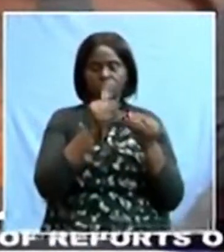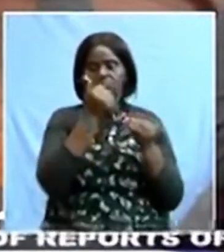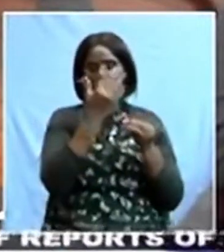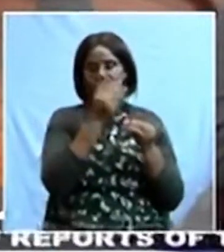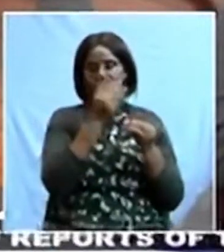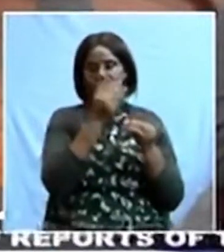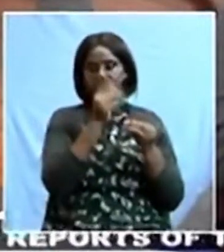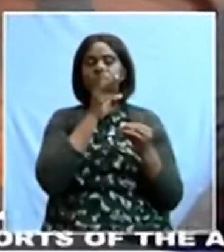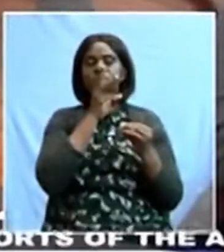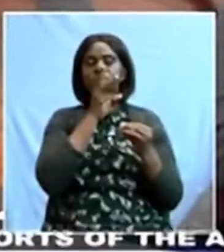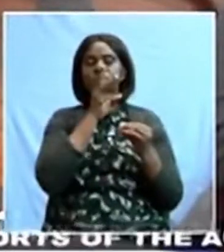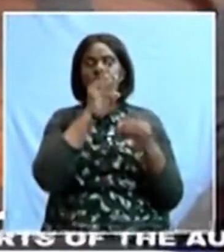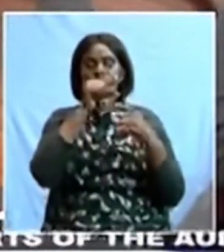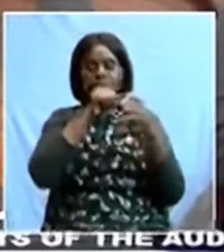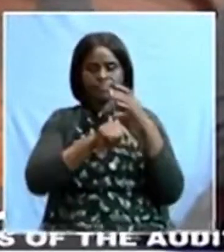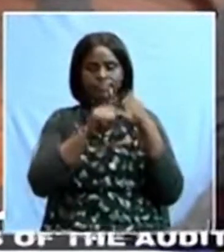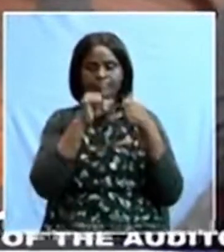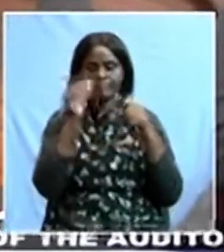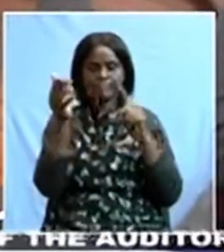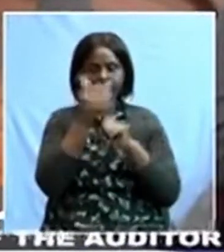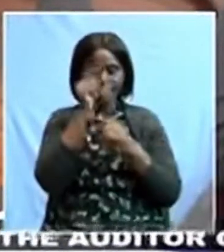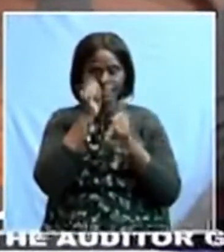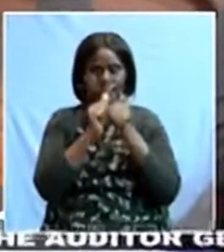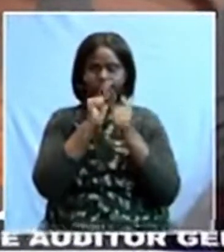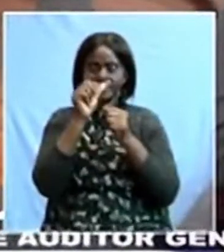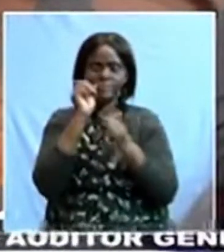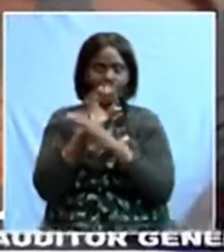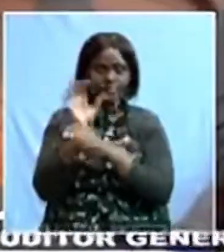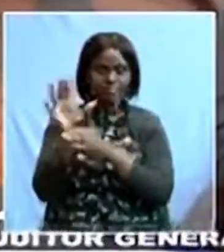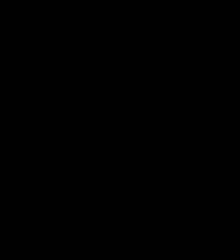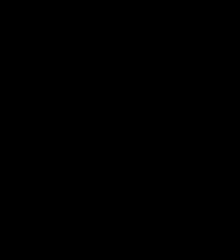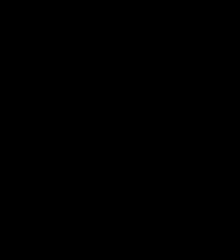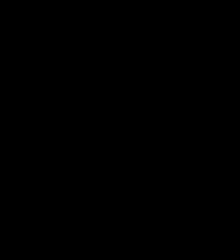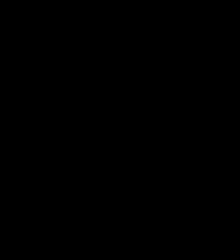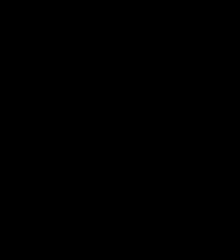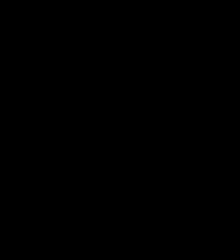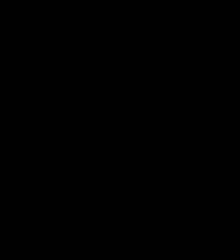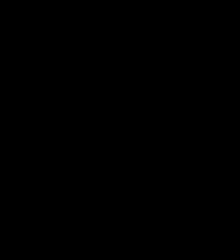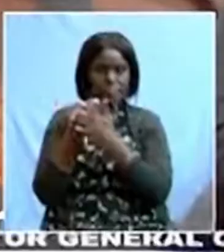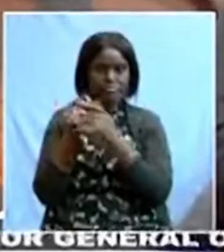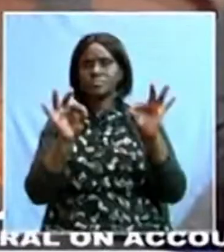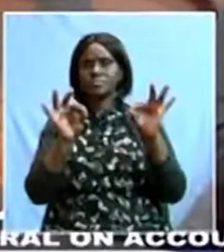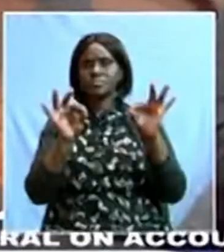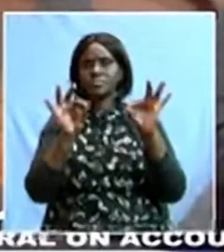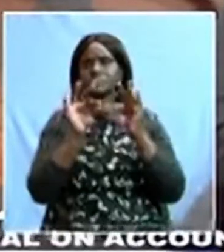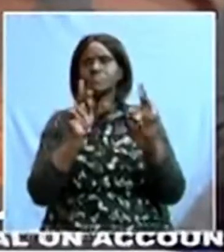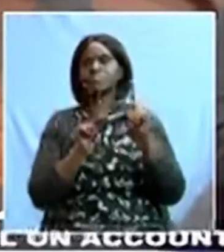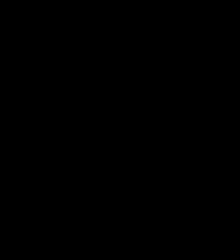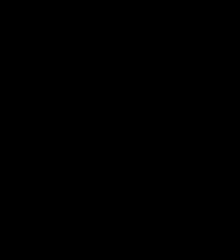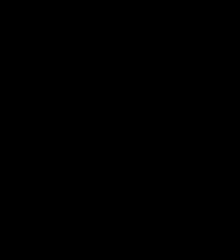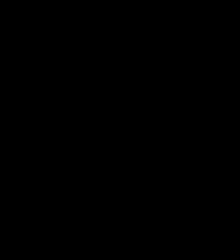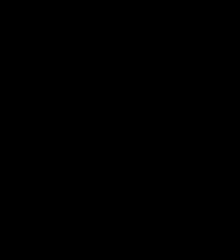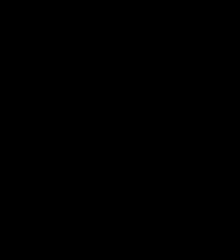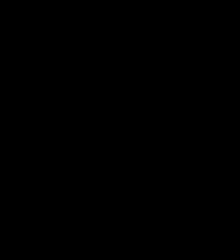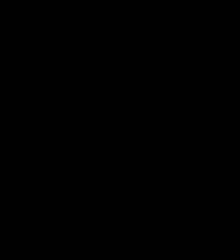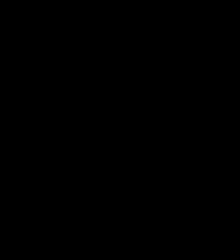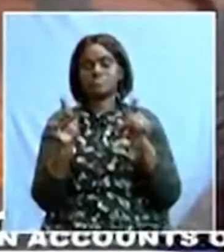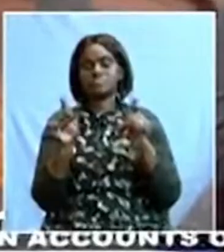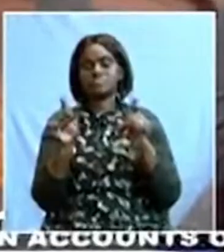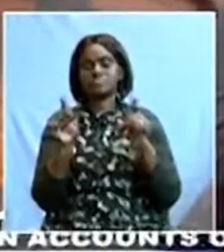boreholes was not achieved because of the unavailability of funds and missed personnel.